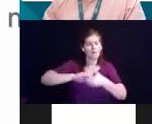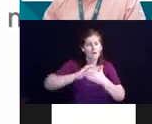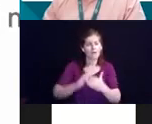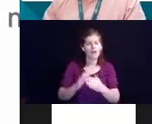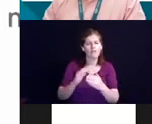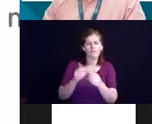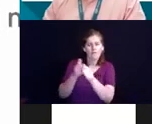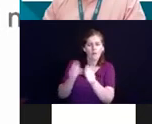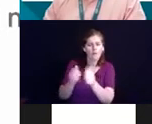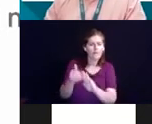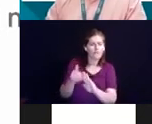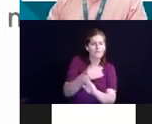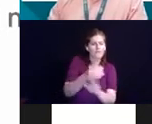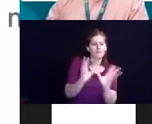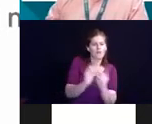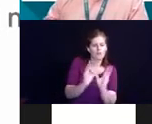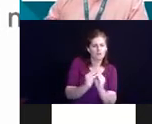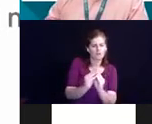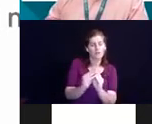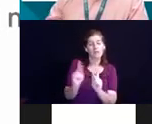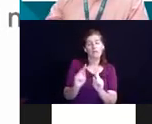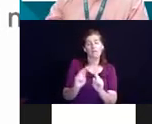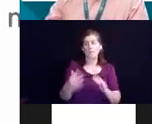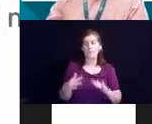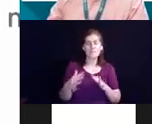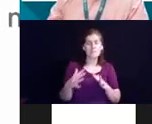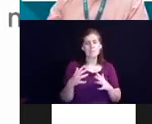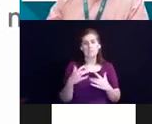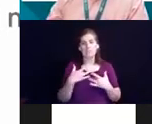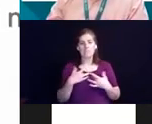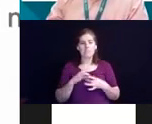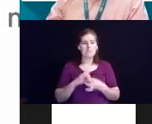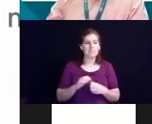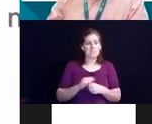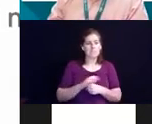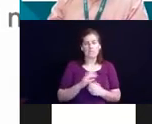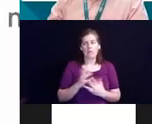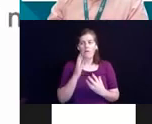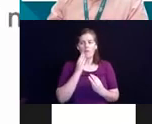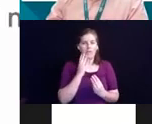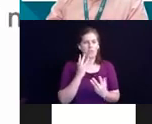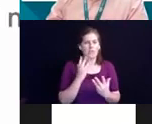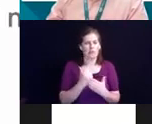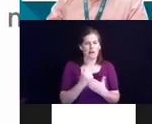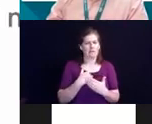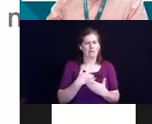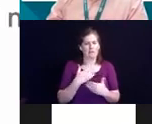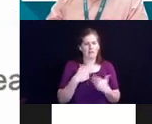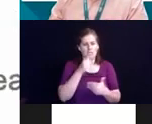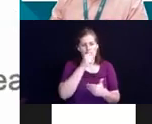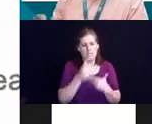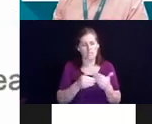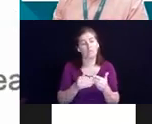those individuals. People are very anxious about COVID-19. They're looking for information to help them get through, just as we all